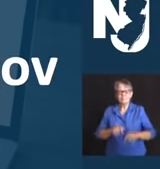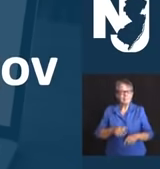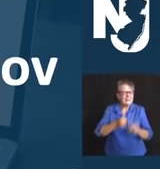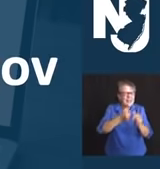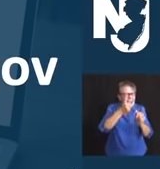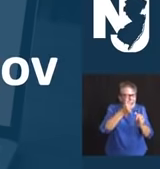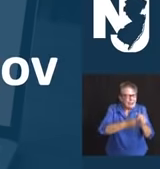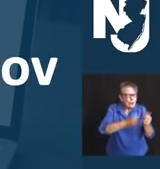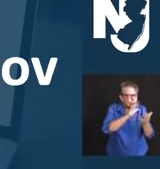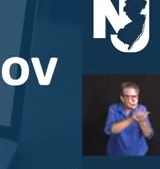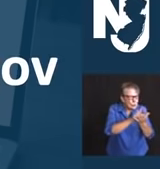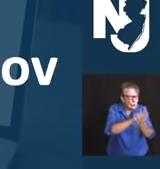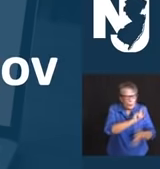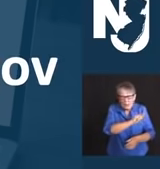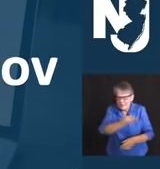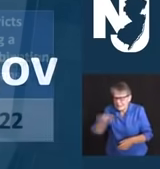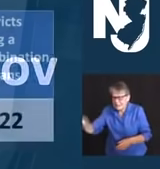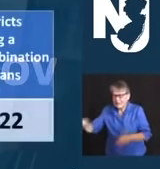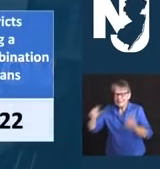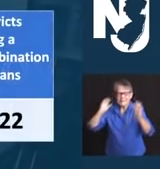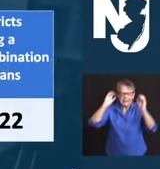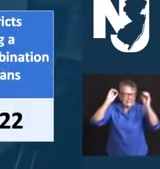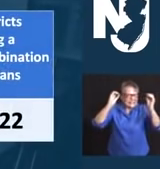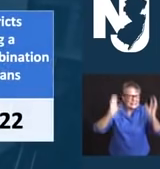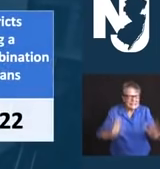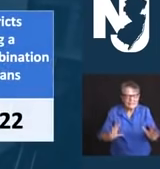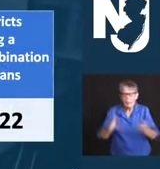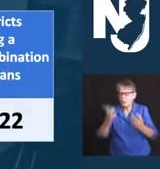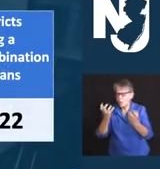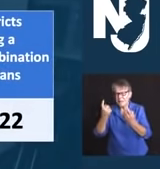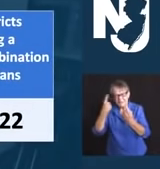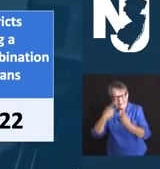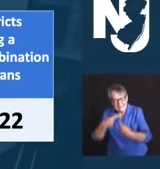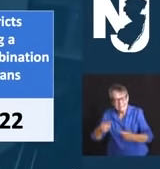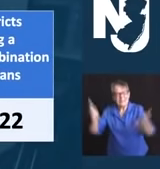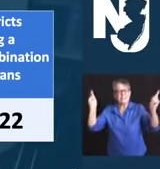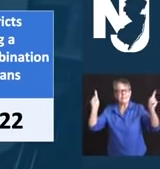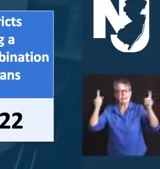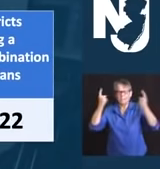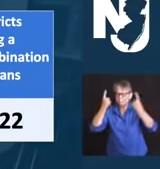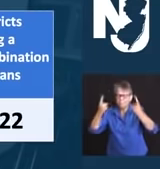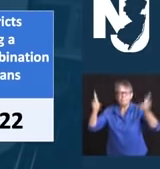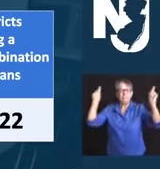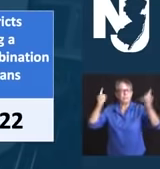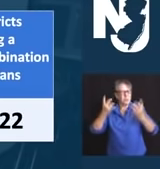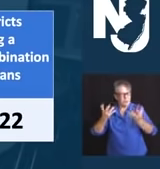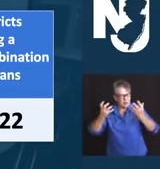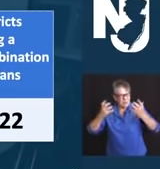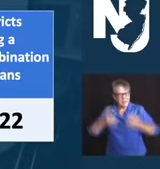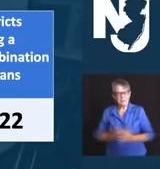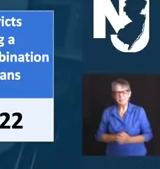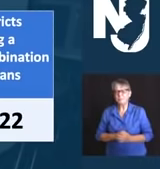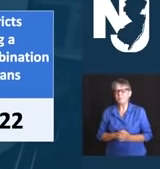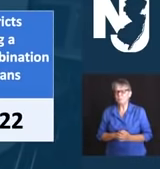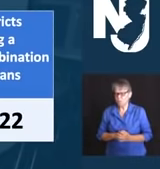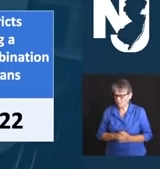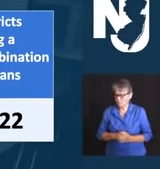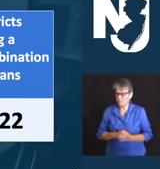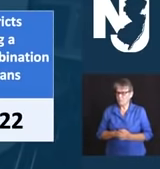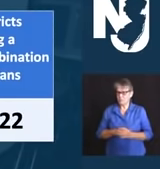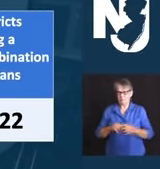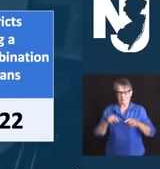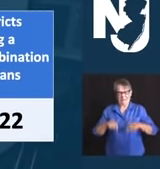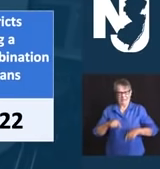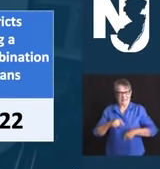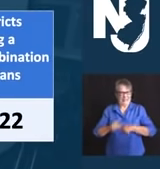student. So we all know this will be a school year unlike any other we have ever had. As of today, as you